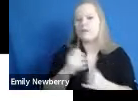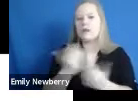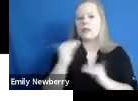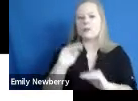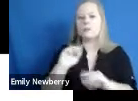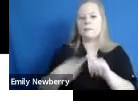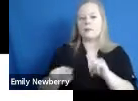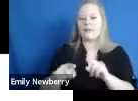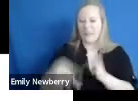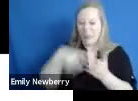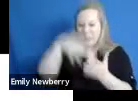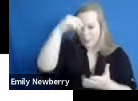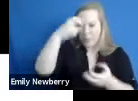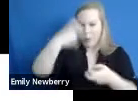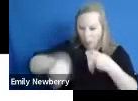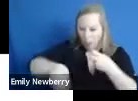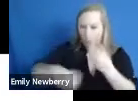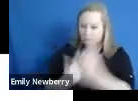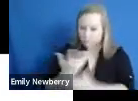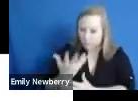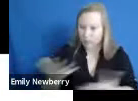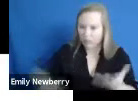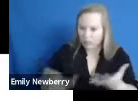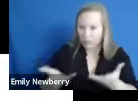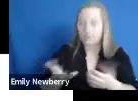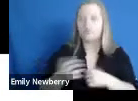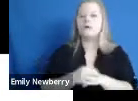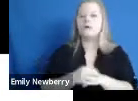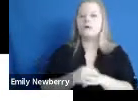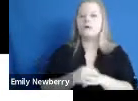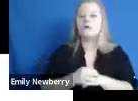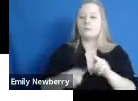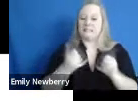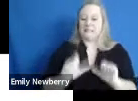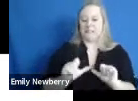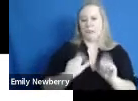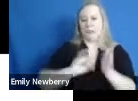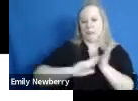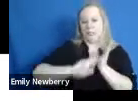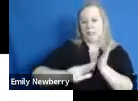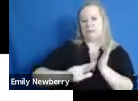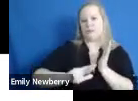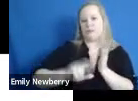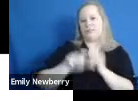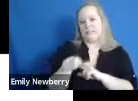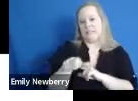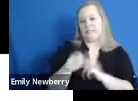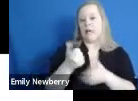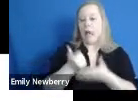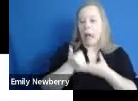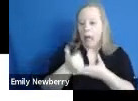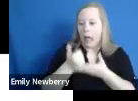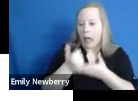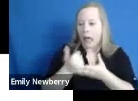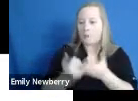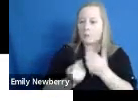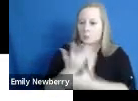lessons, but we have an obligation to do technical research with hemp to try to help growers make informed